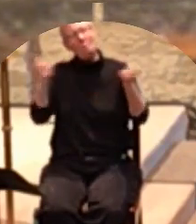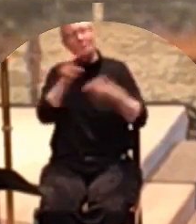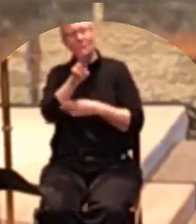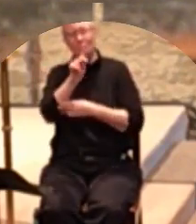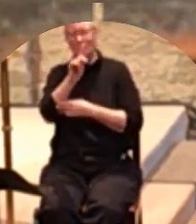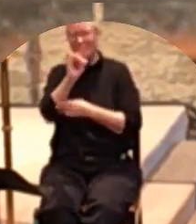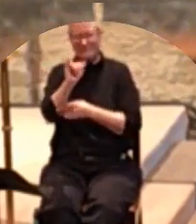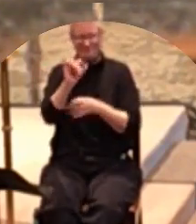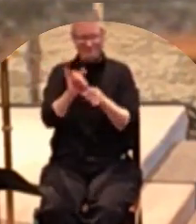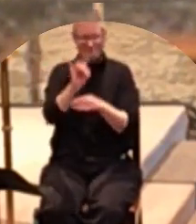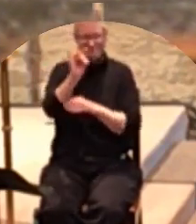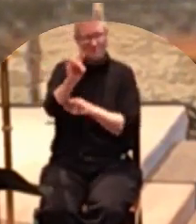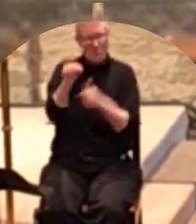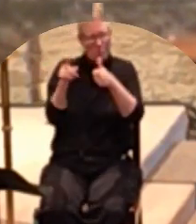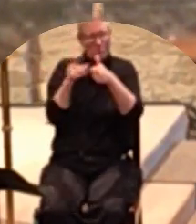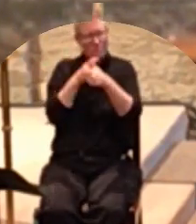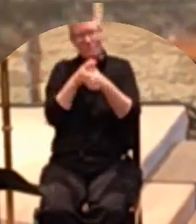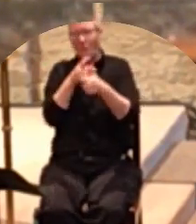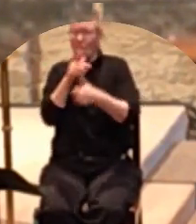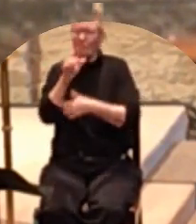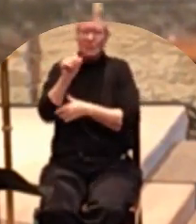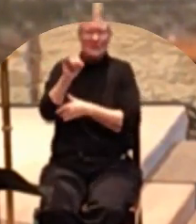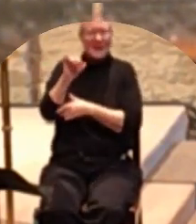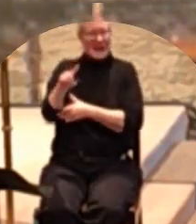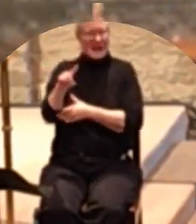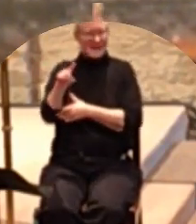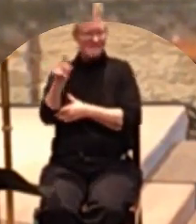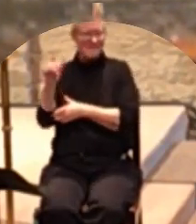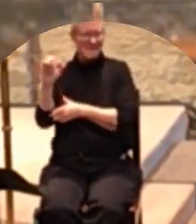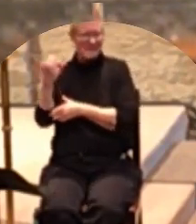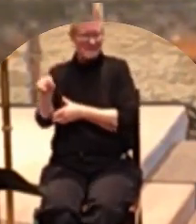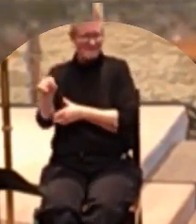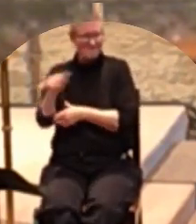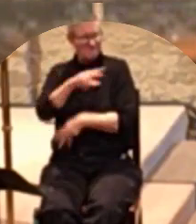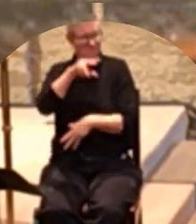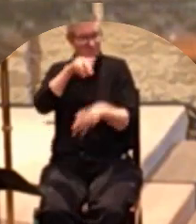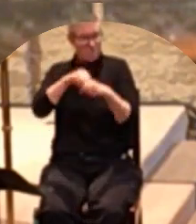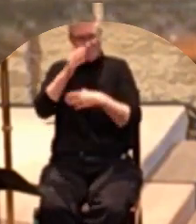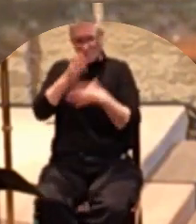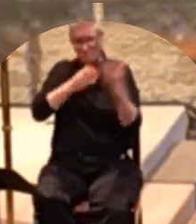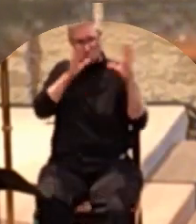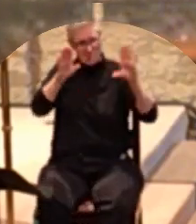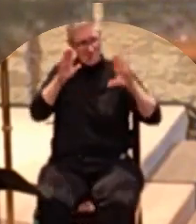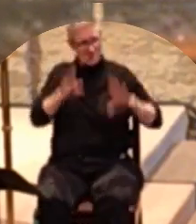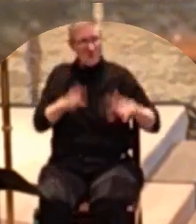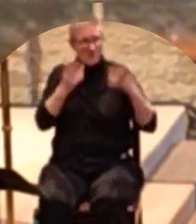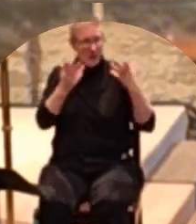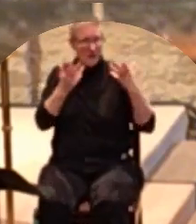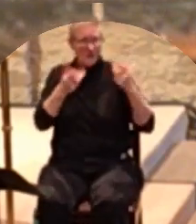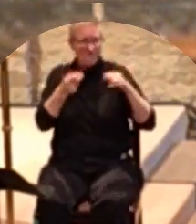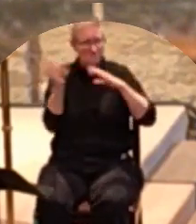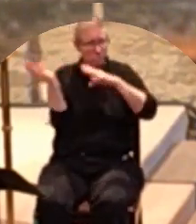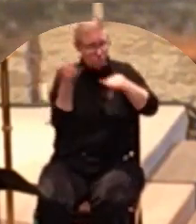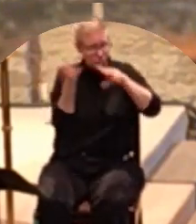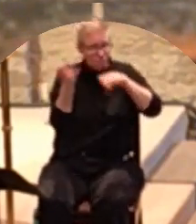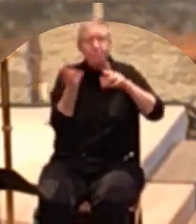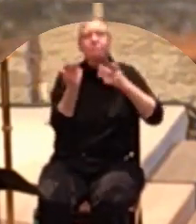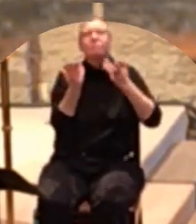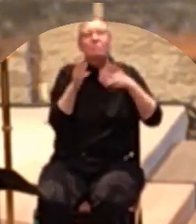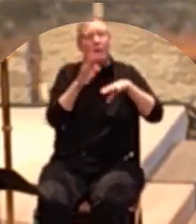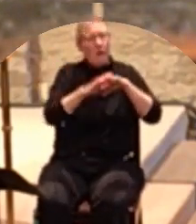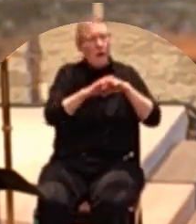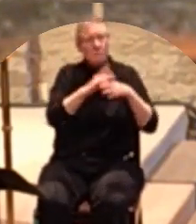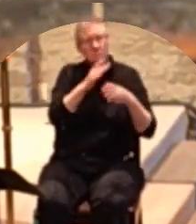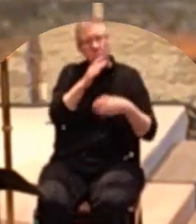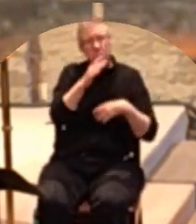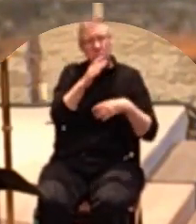that consists of our Sunday live streamings that we've done in the past, both on the website and Facebook Live, the